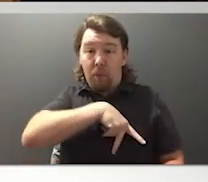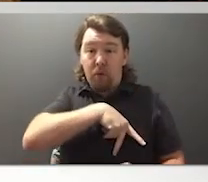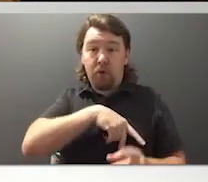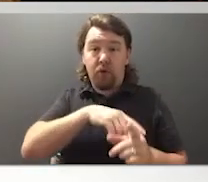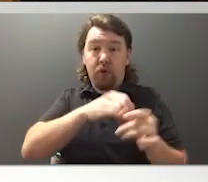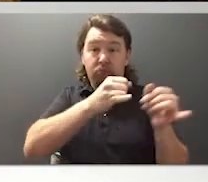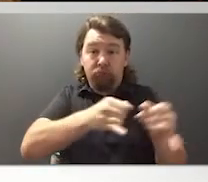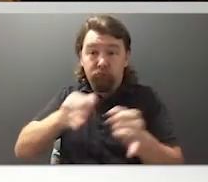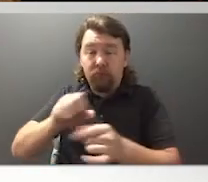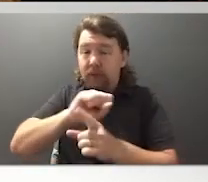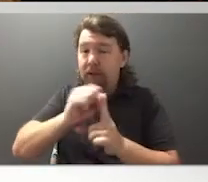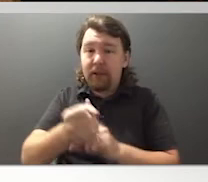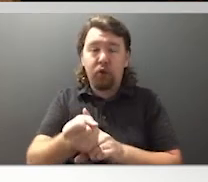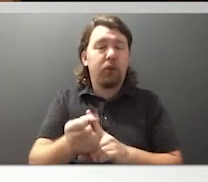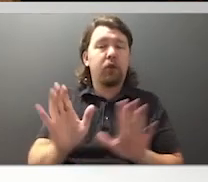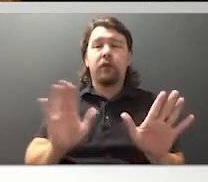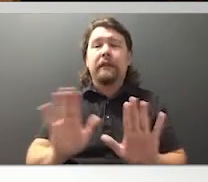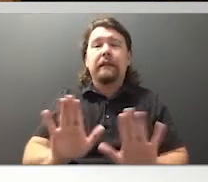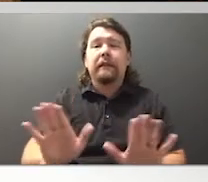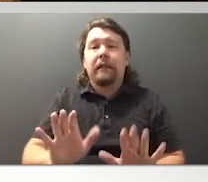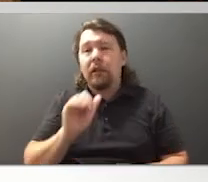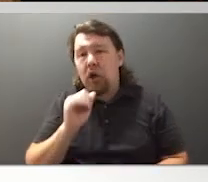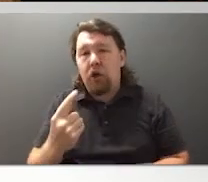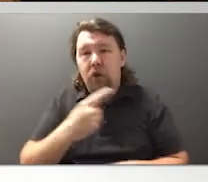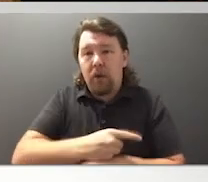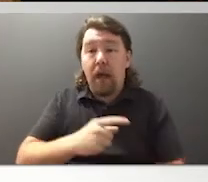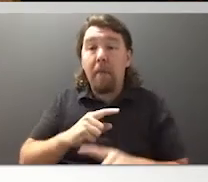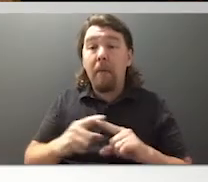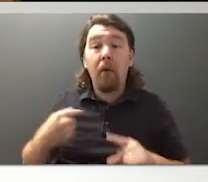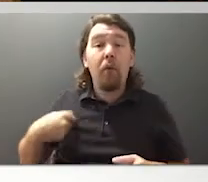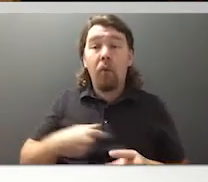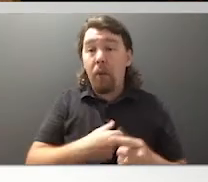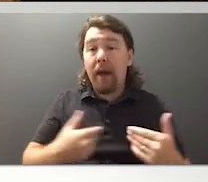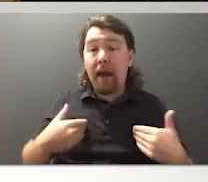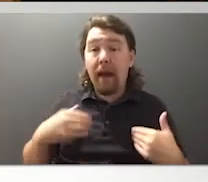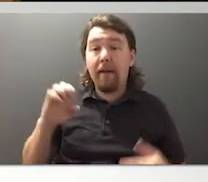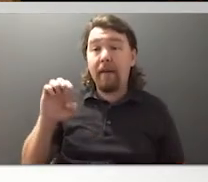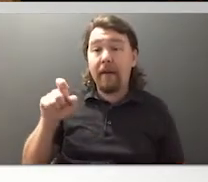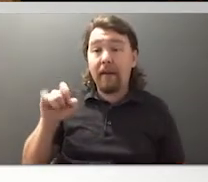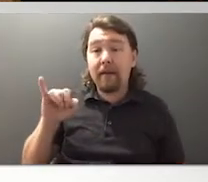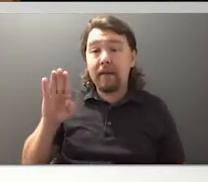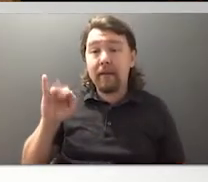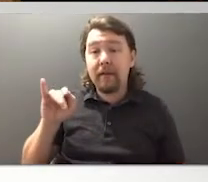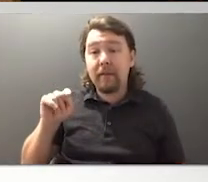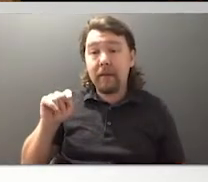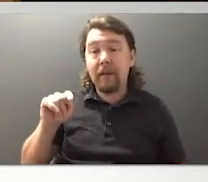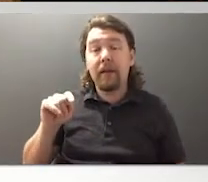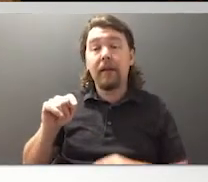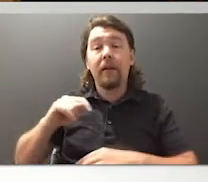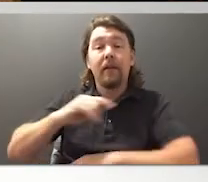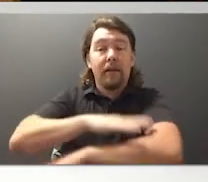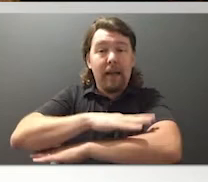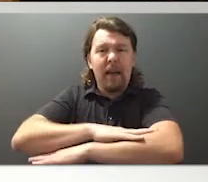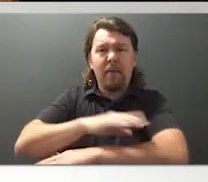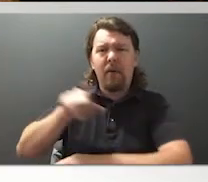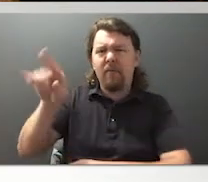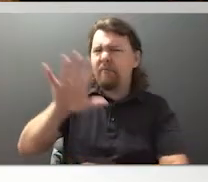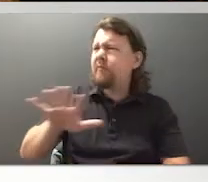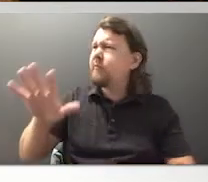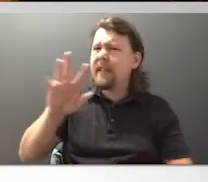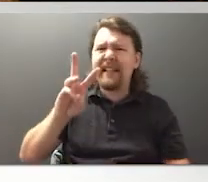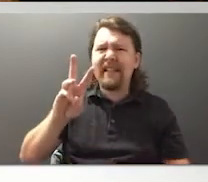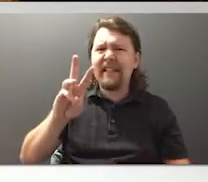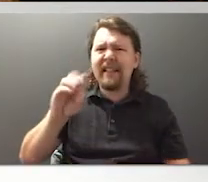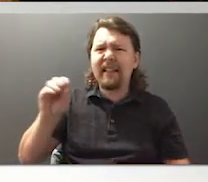situations here today, but I want you to know that we do have an exhibit table over in the 600s, and if you have a question specific